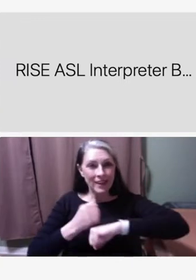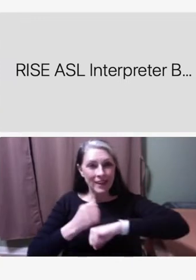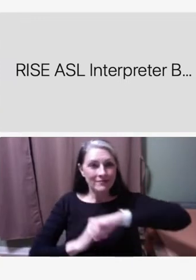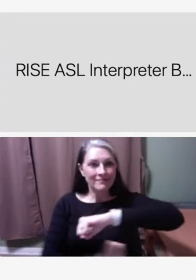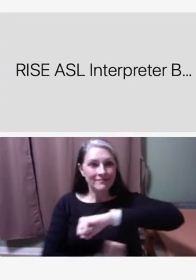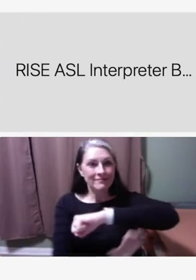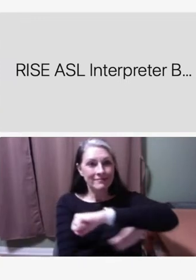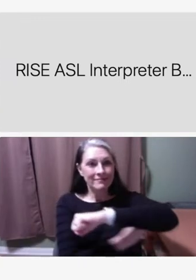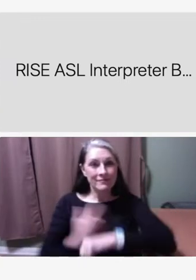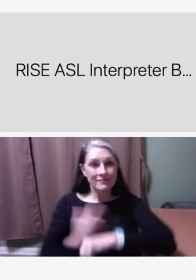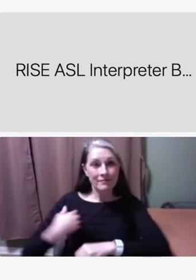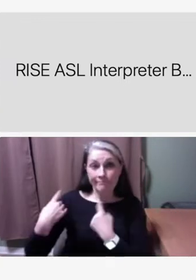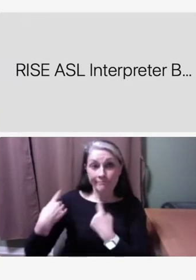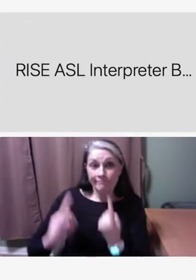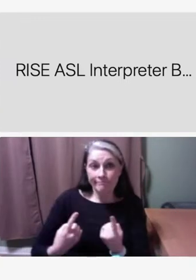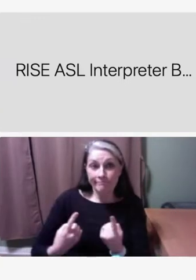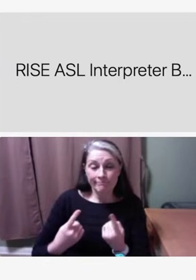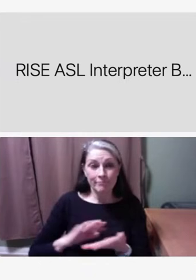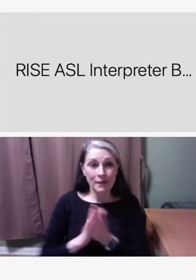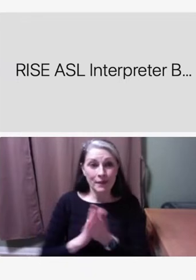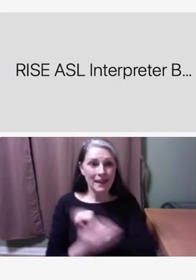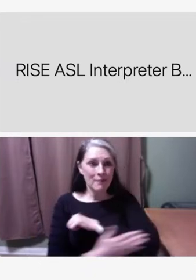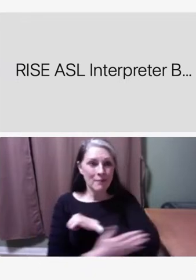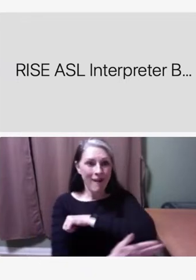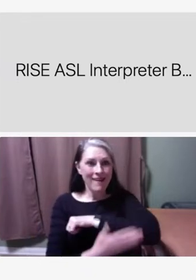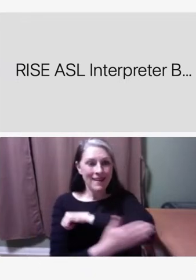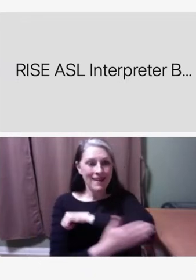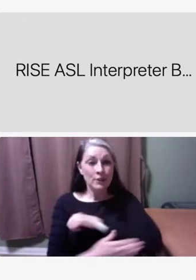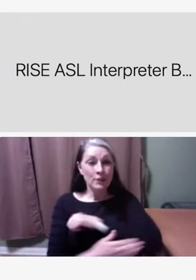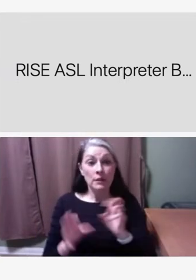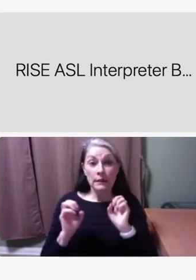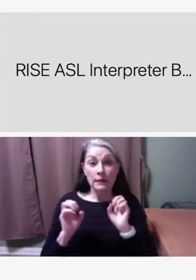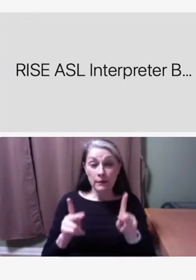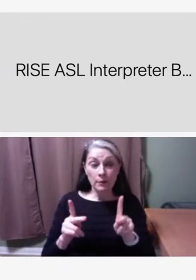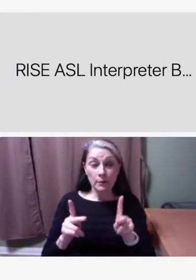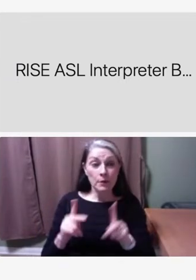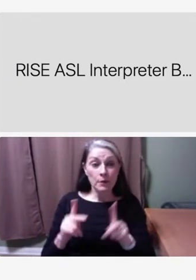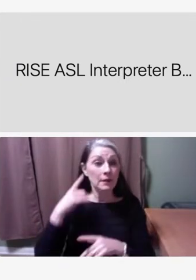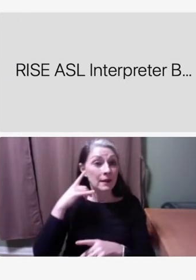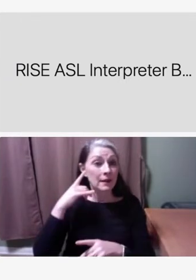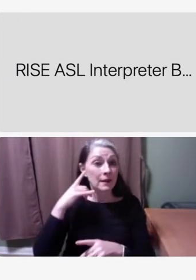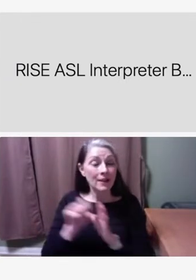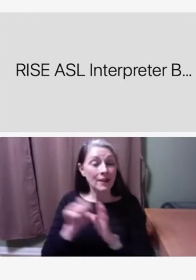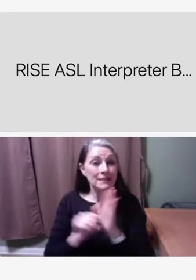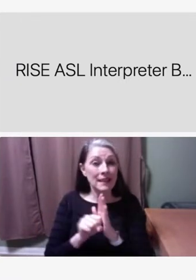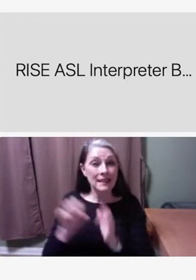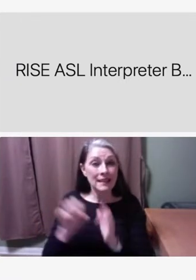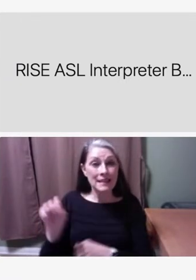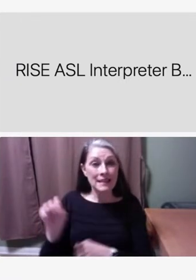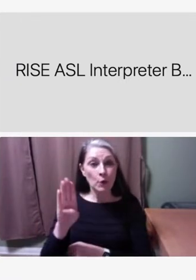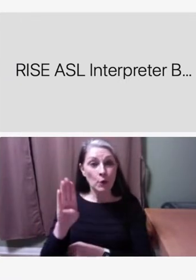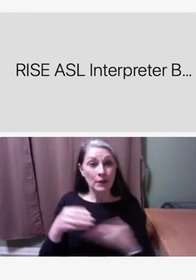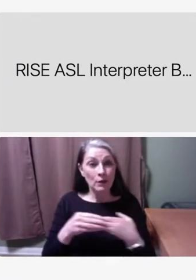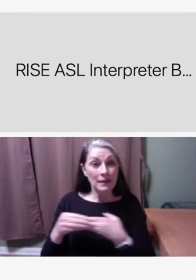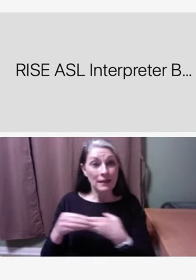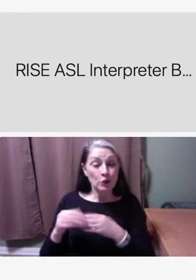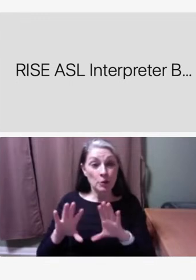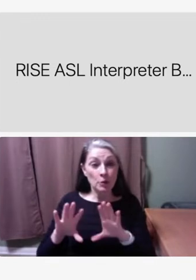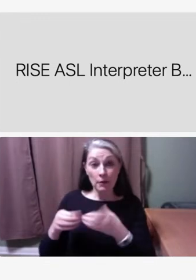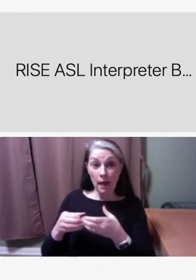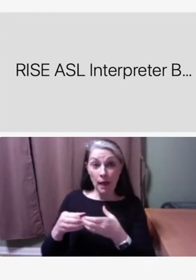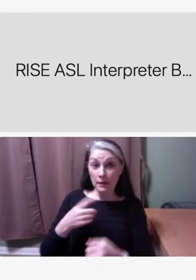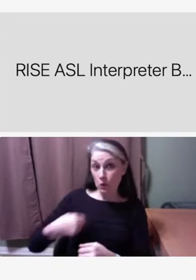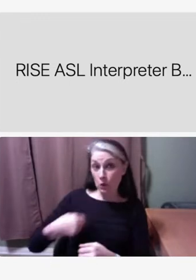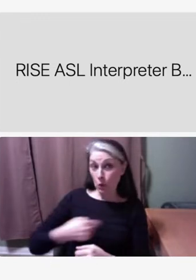also given the opportunity to go to Cal State San Bernardino leadership course, where we were given the opportunity to